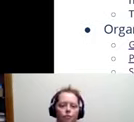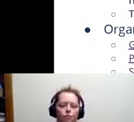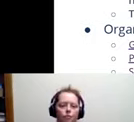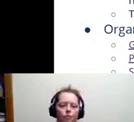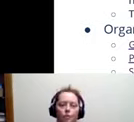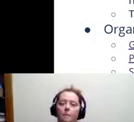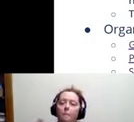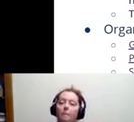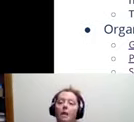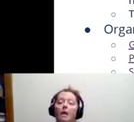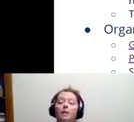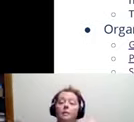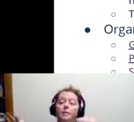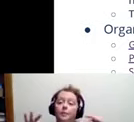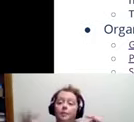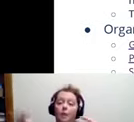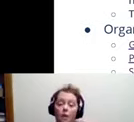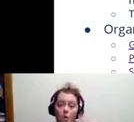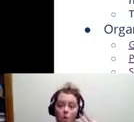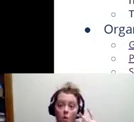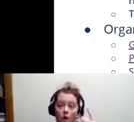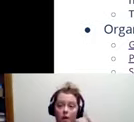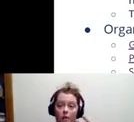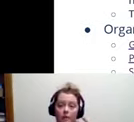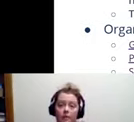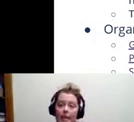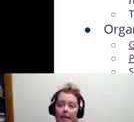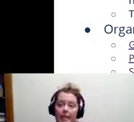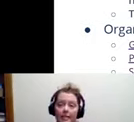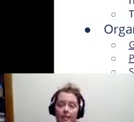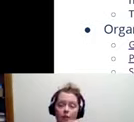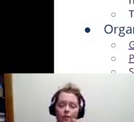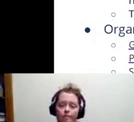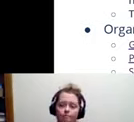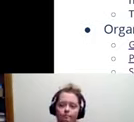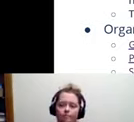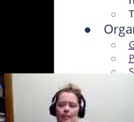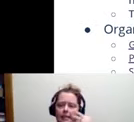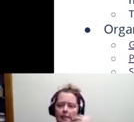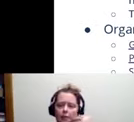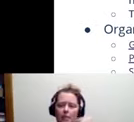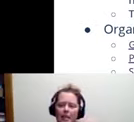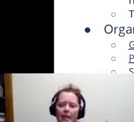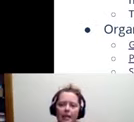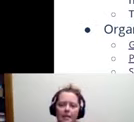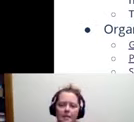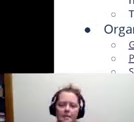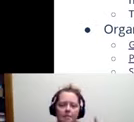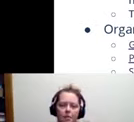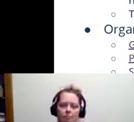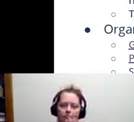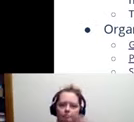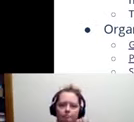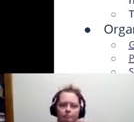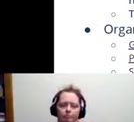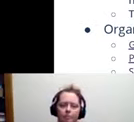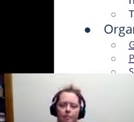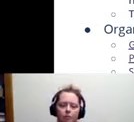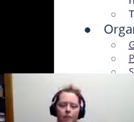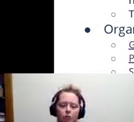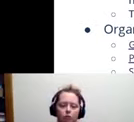So why this is necessary? The experience, for one. Young people express gender identity as early as age